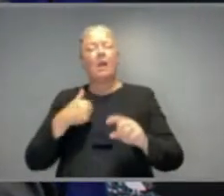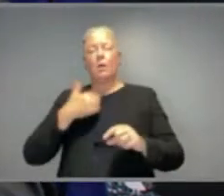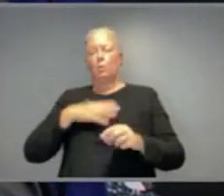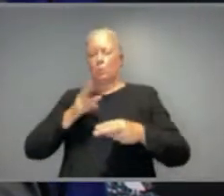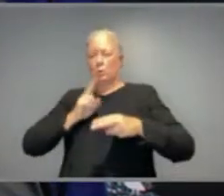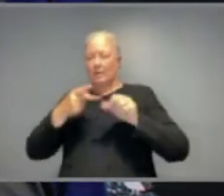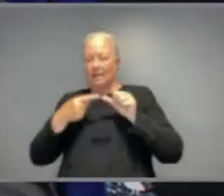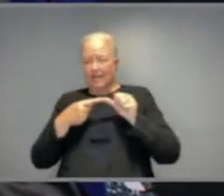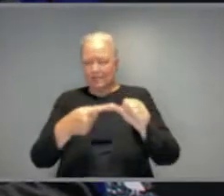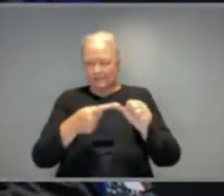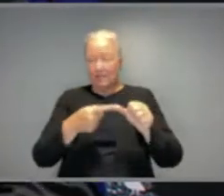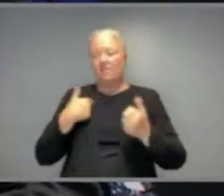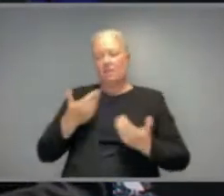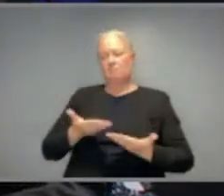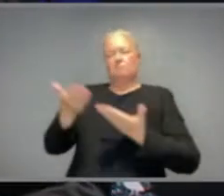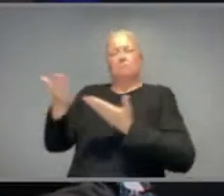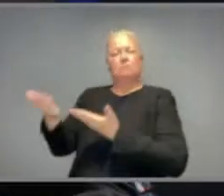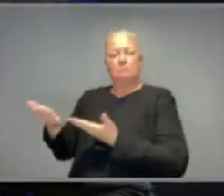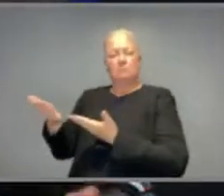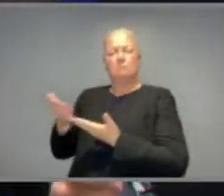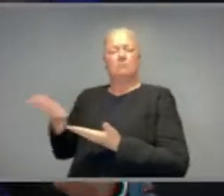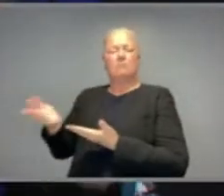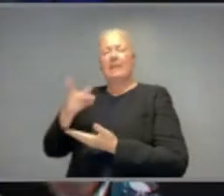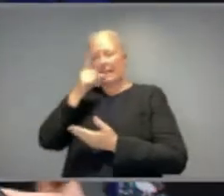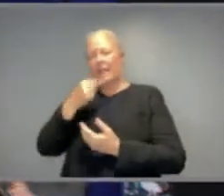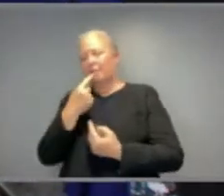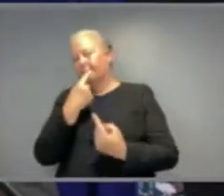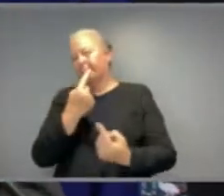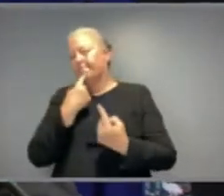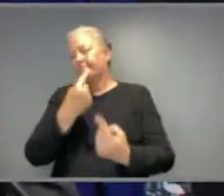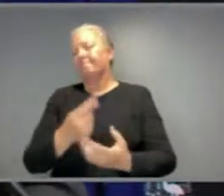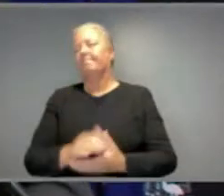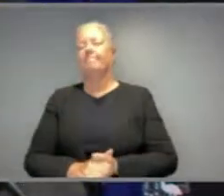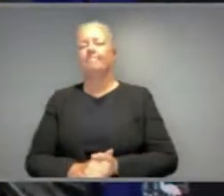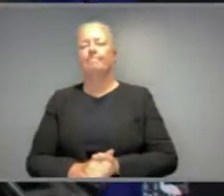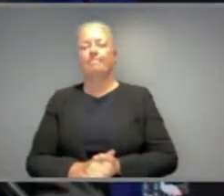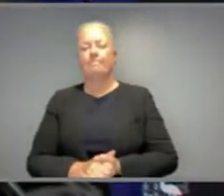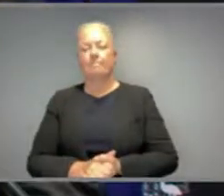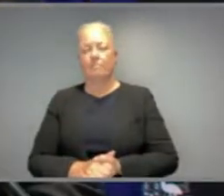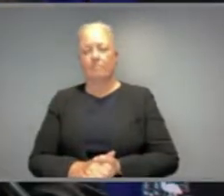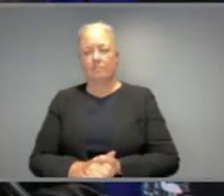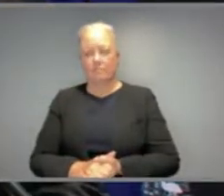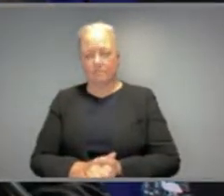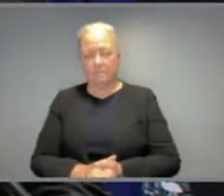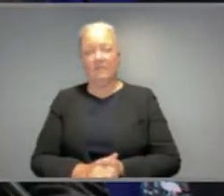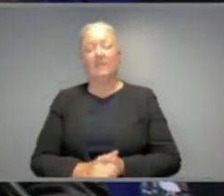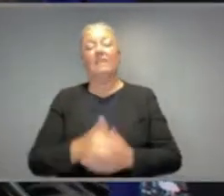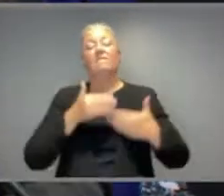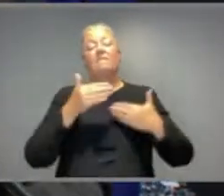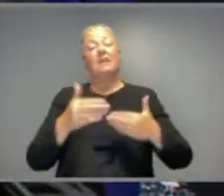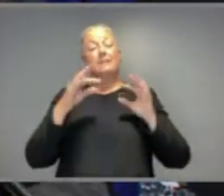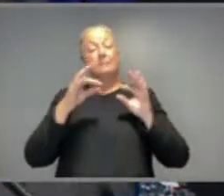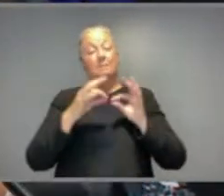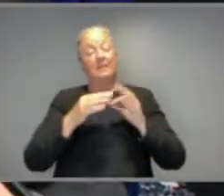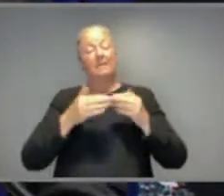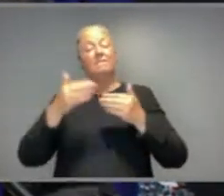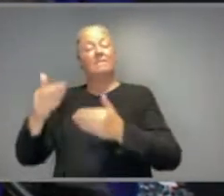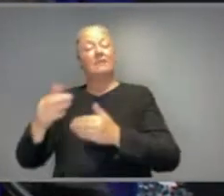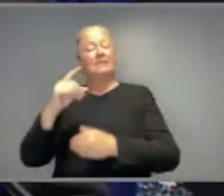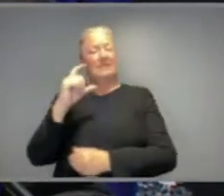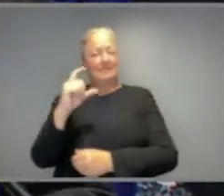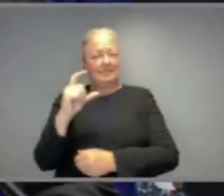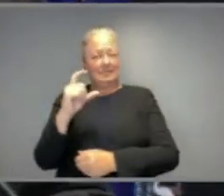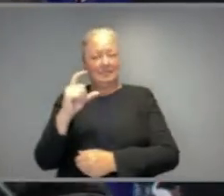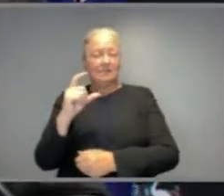the CMO and Professor McVernon. The Phase B and Phase C of the plan envisage a